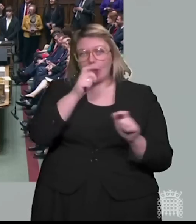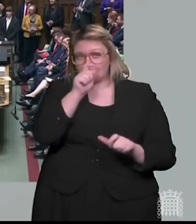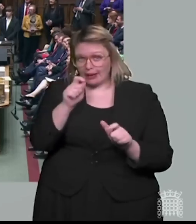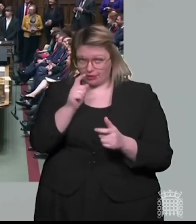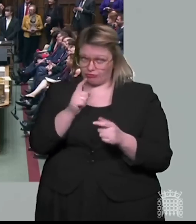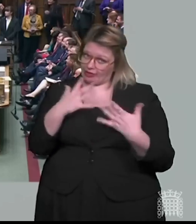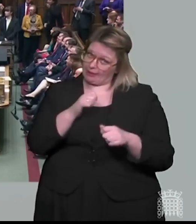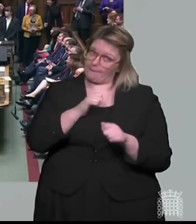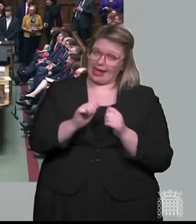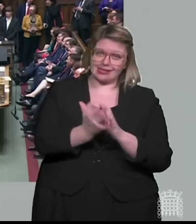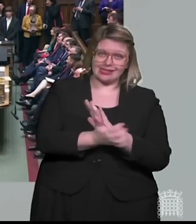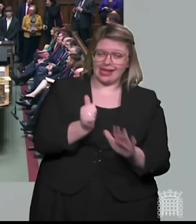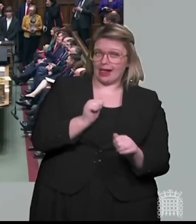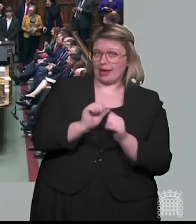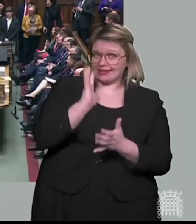have.